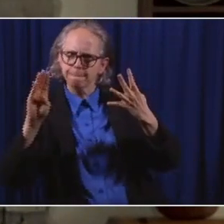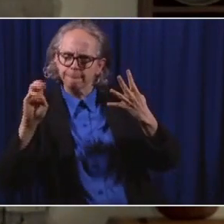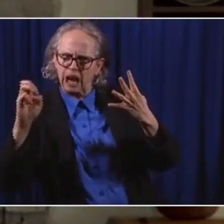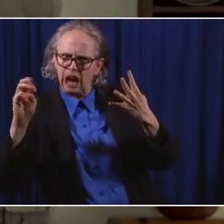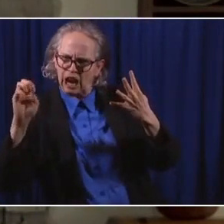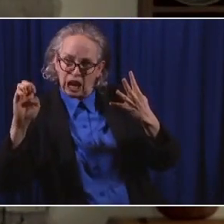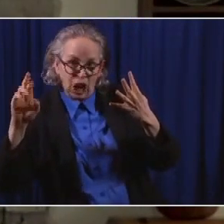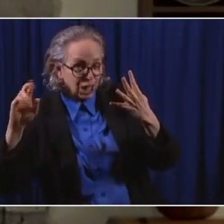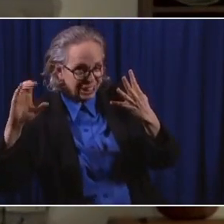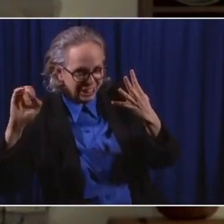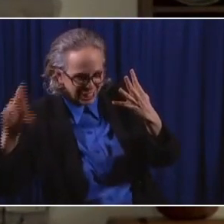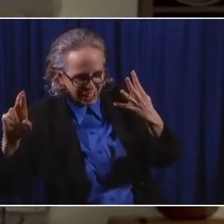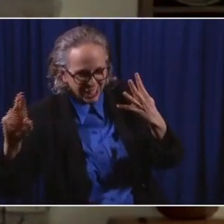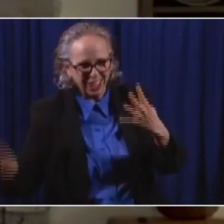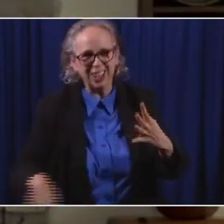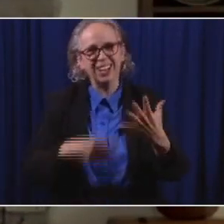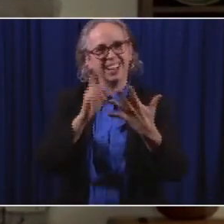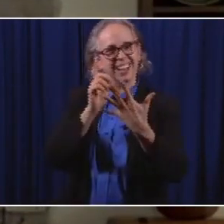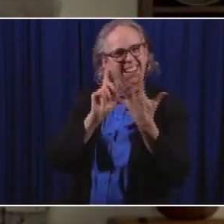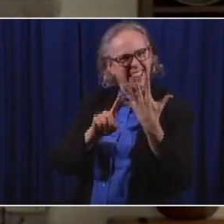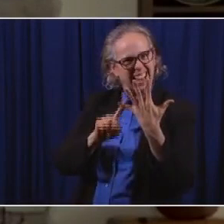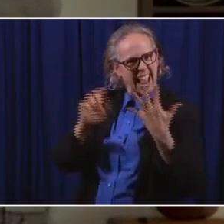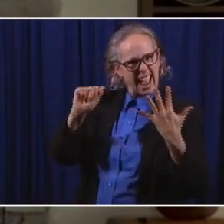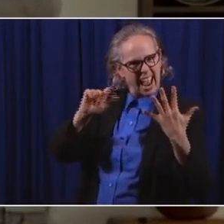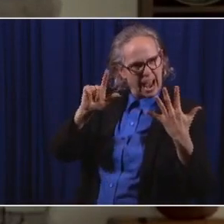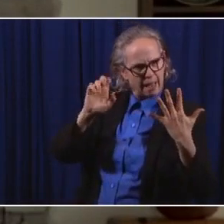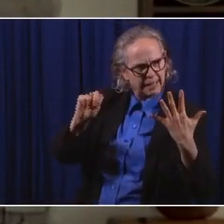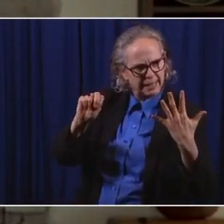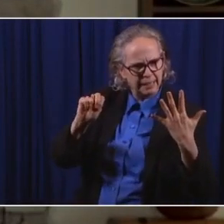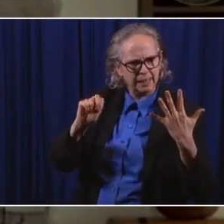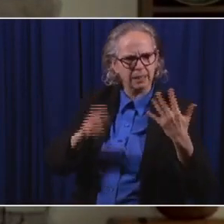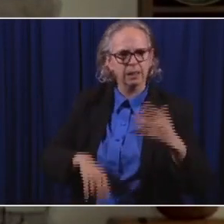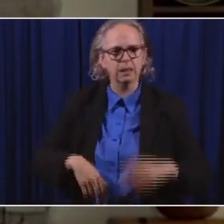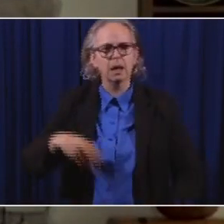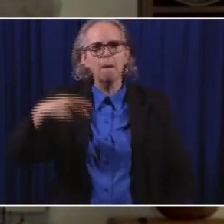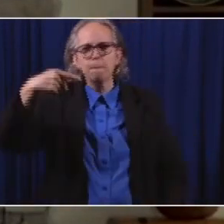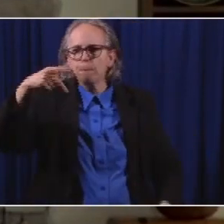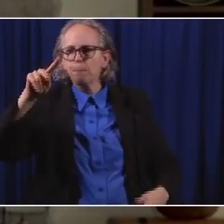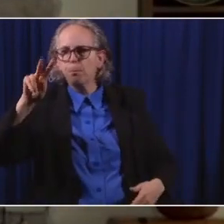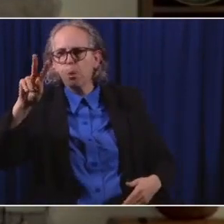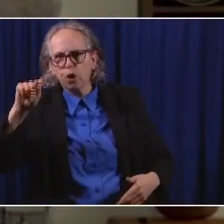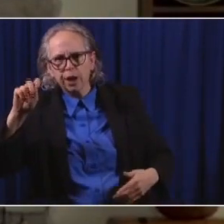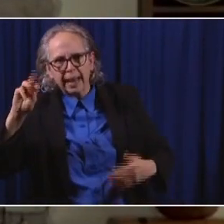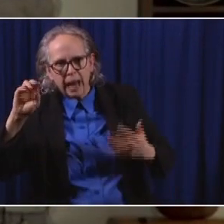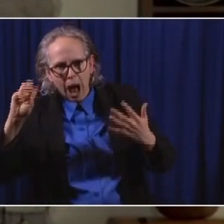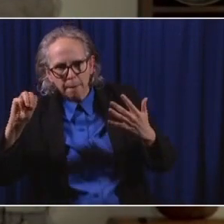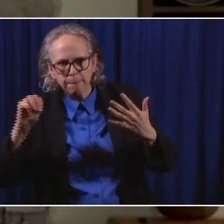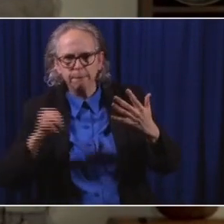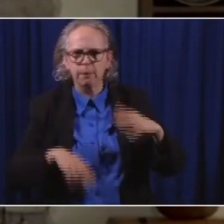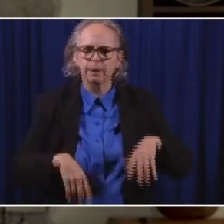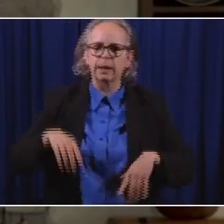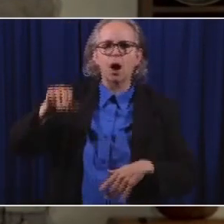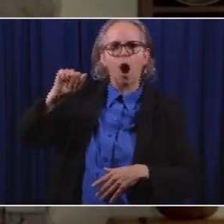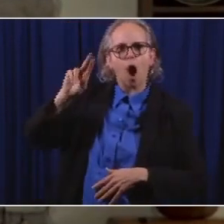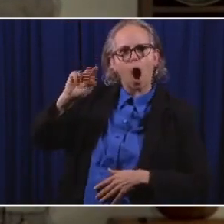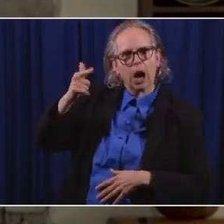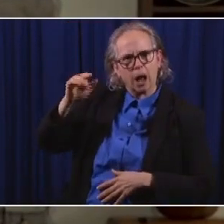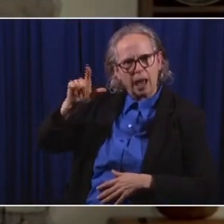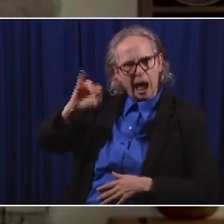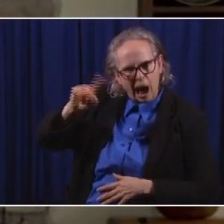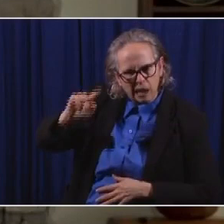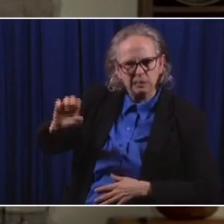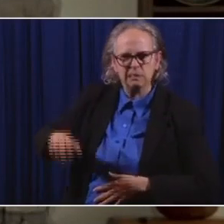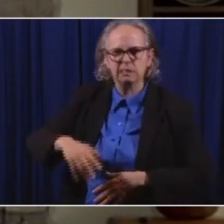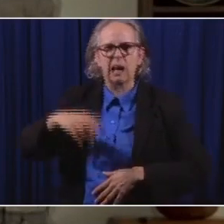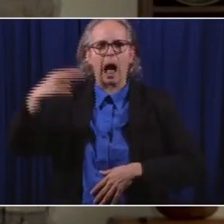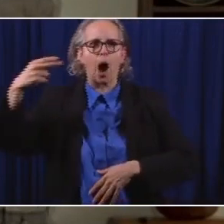Holmes County. We will start again tomorrow morning with more counties. But we ask